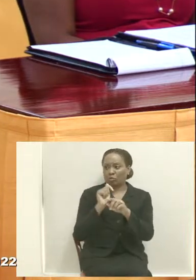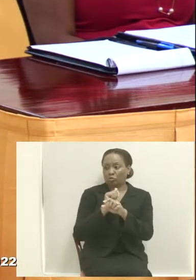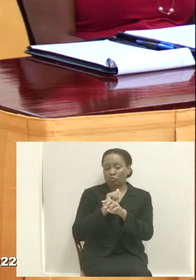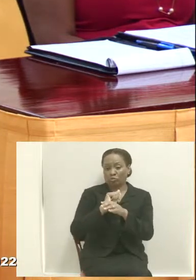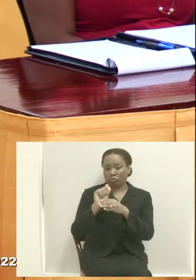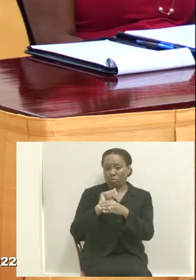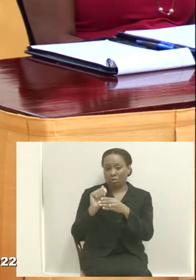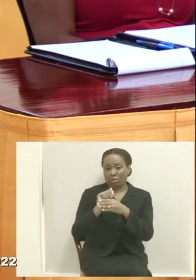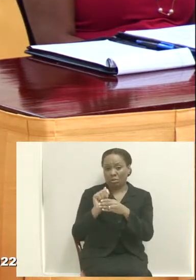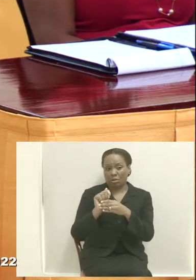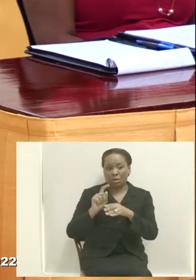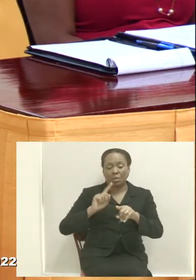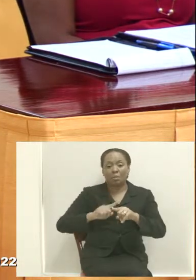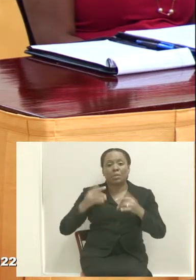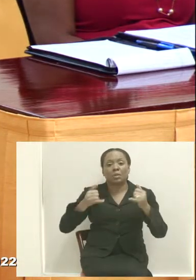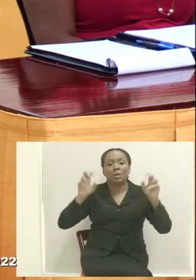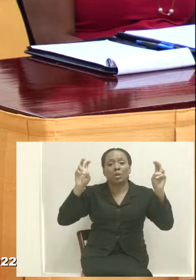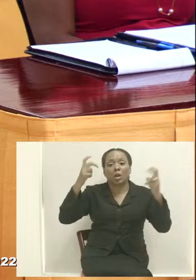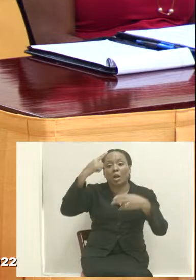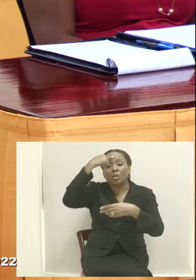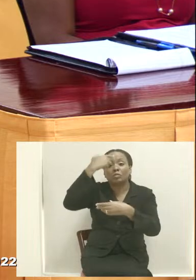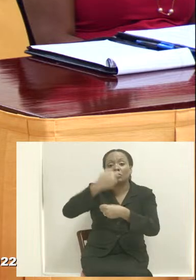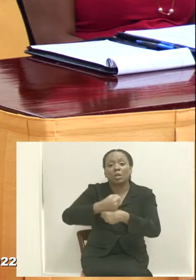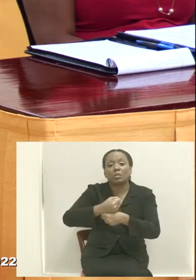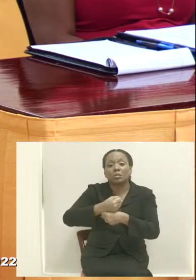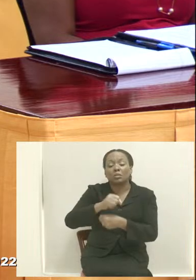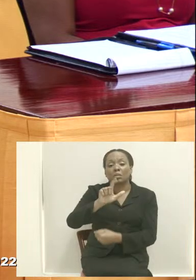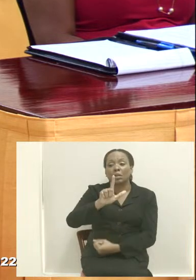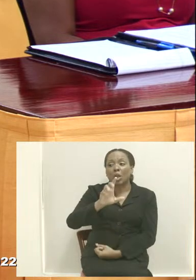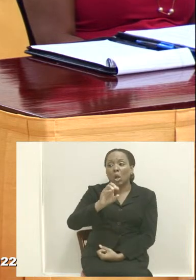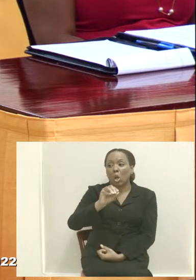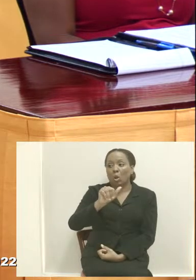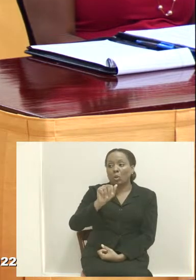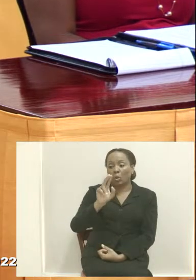the CEO of the trust loans to speak on this matter,